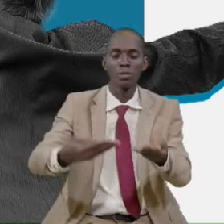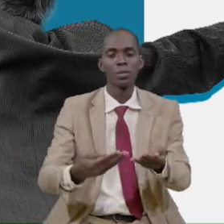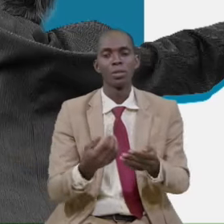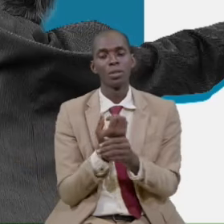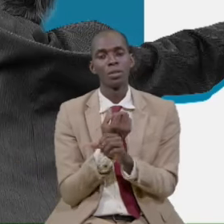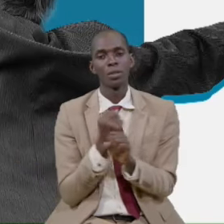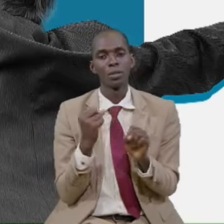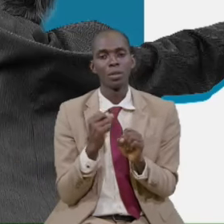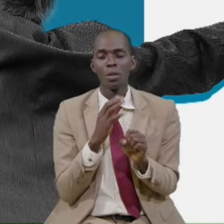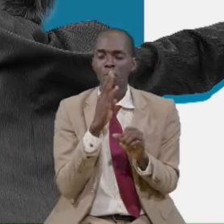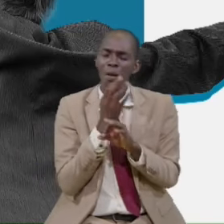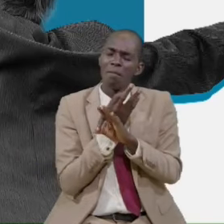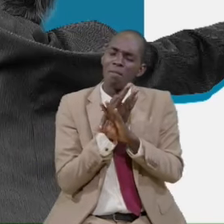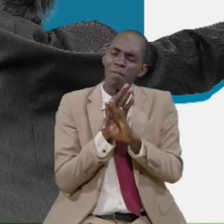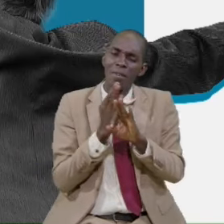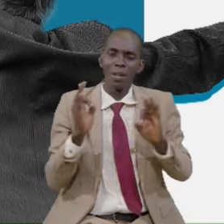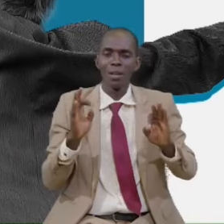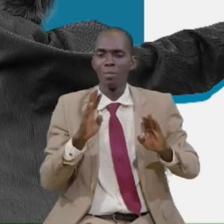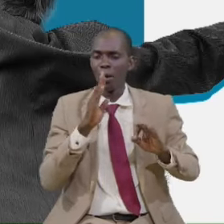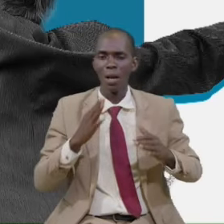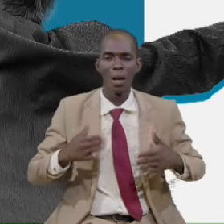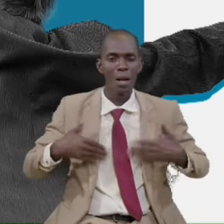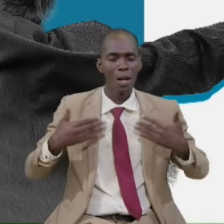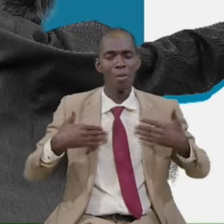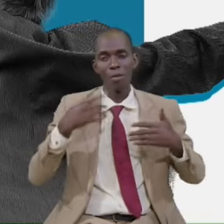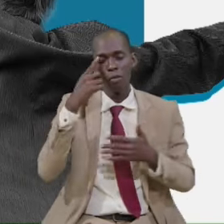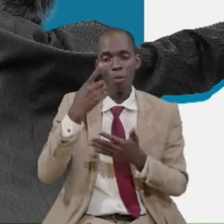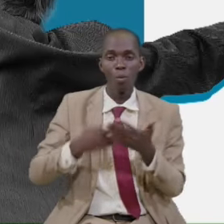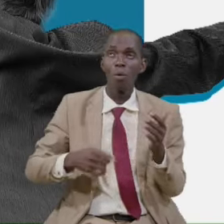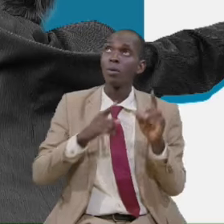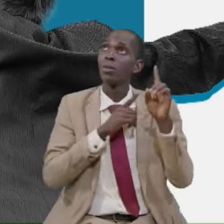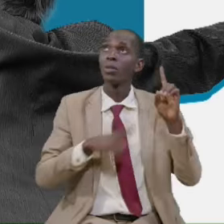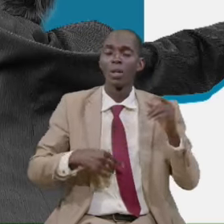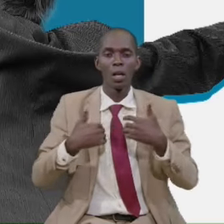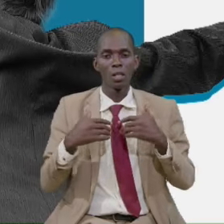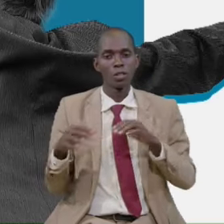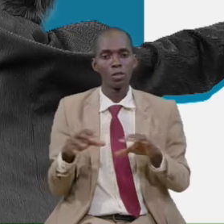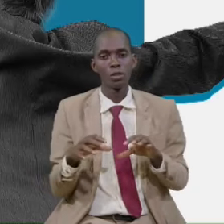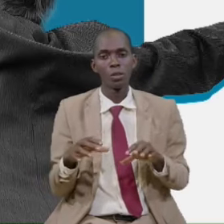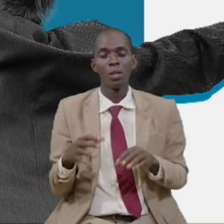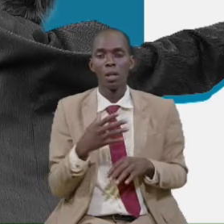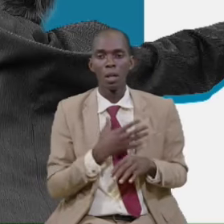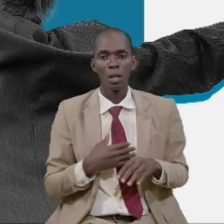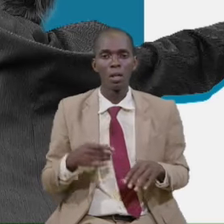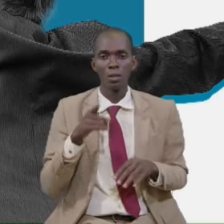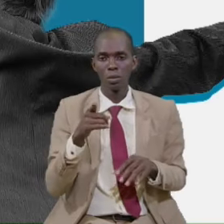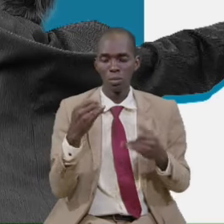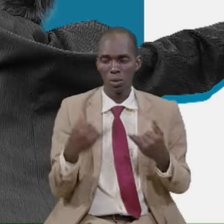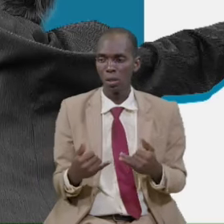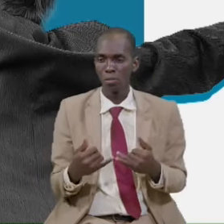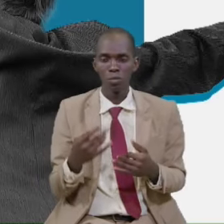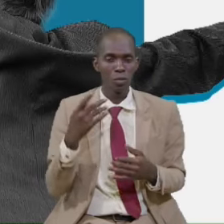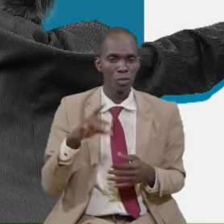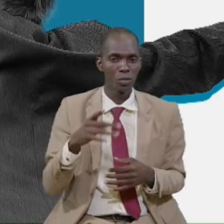happy for what the Lord has done. And then relate with the counselors who are there with you. Give your correct